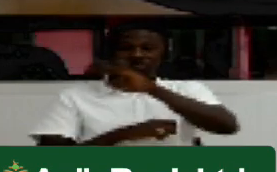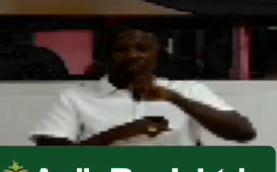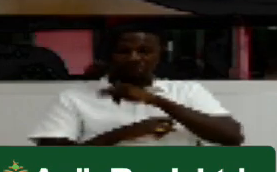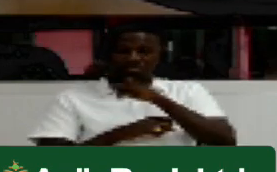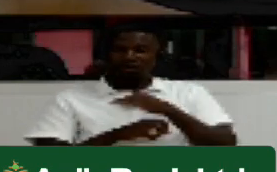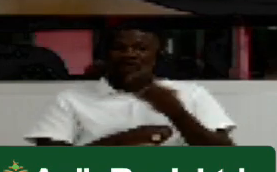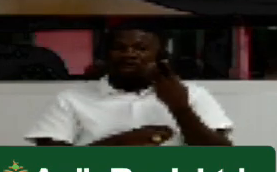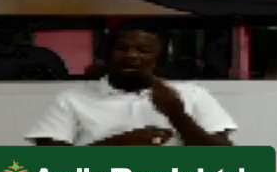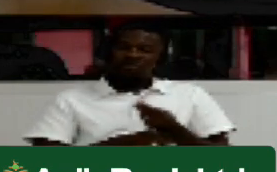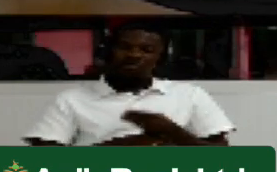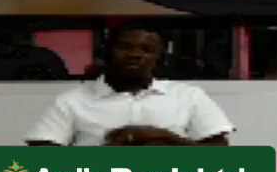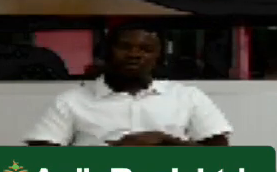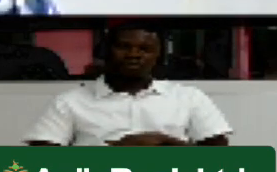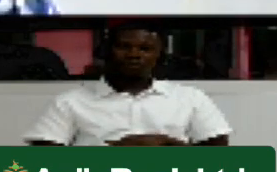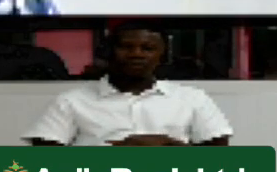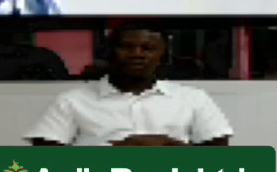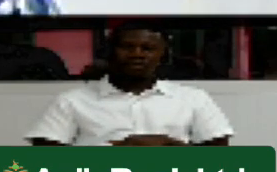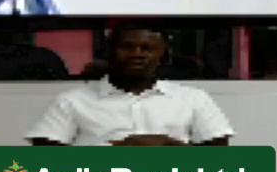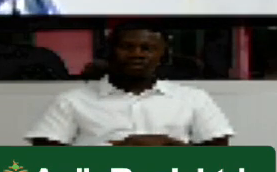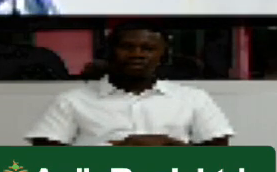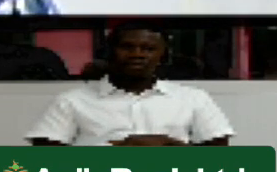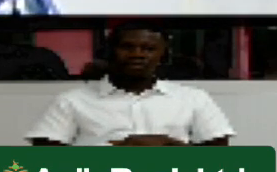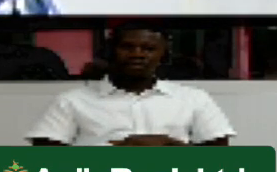It has affected us a lot.